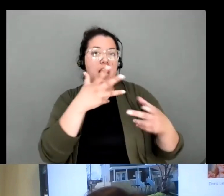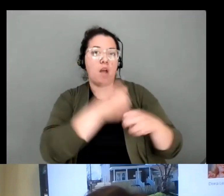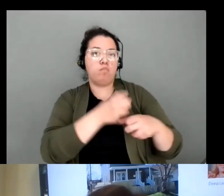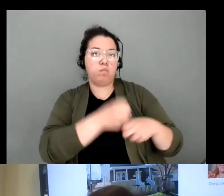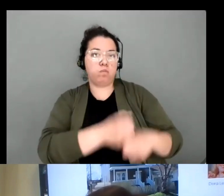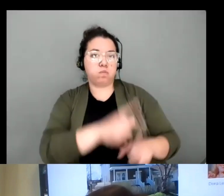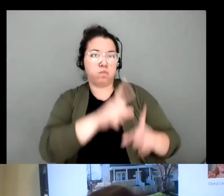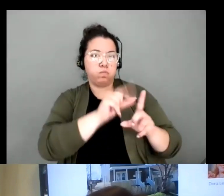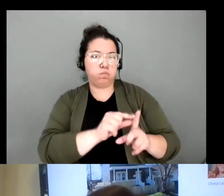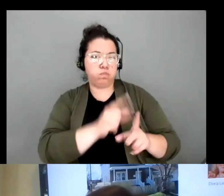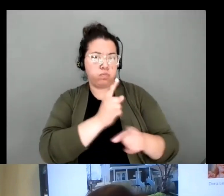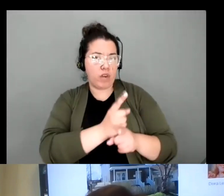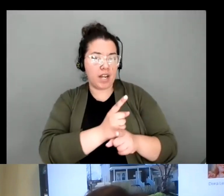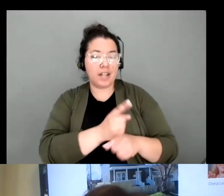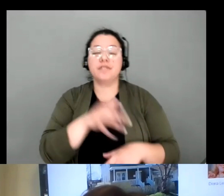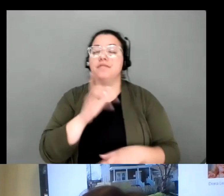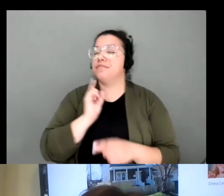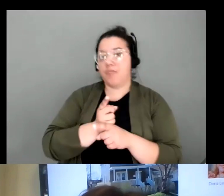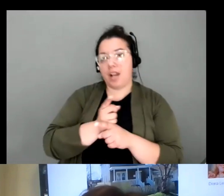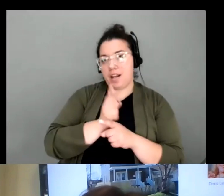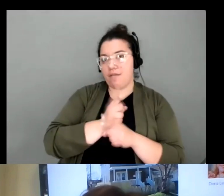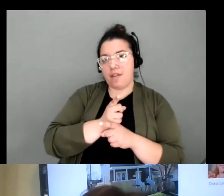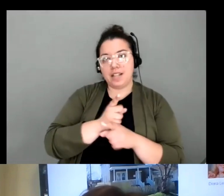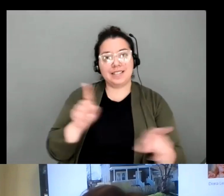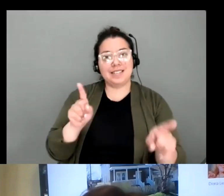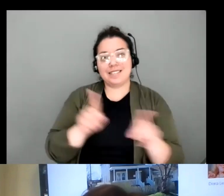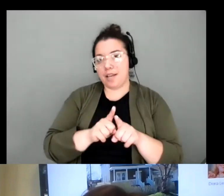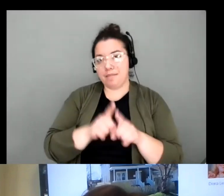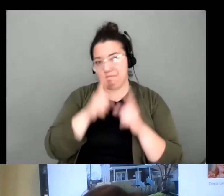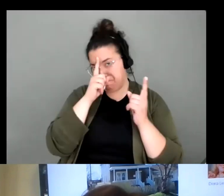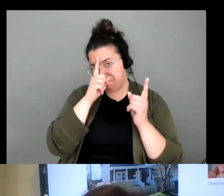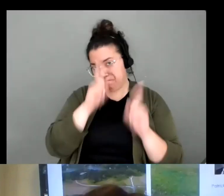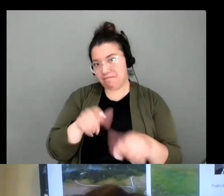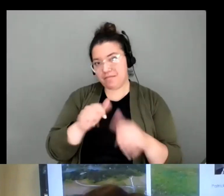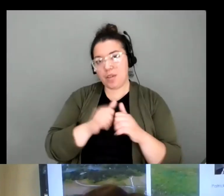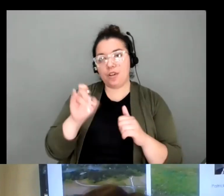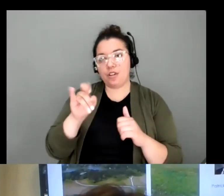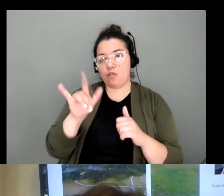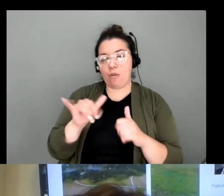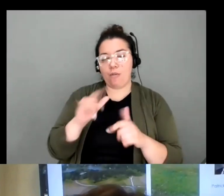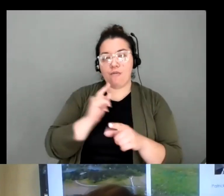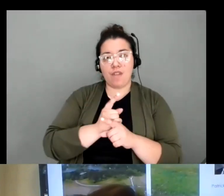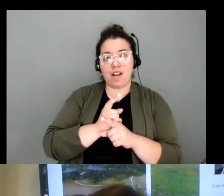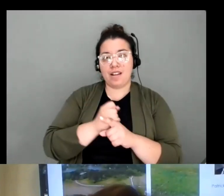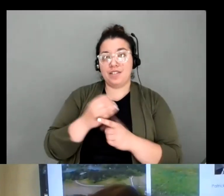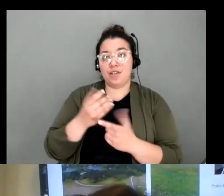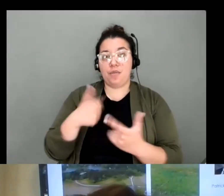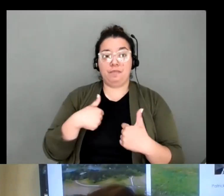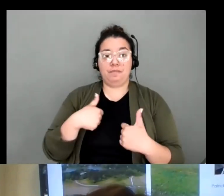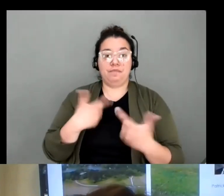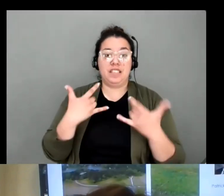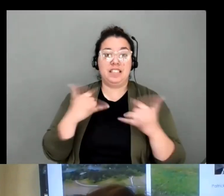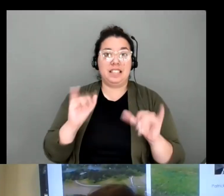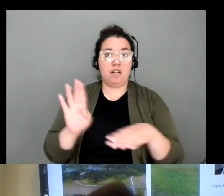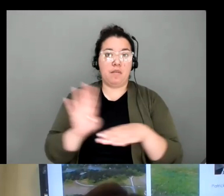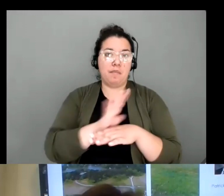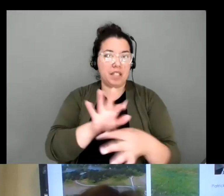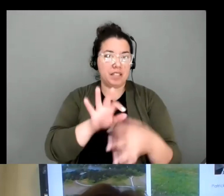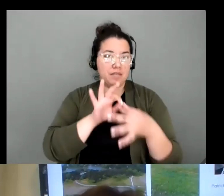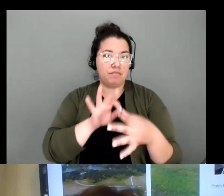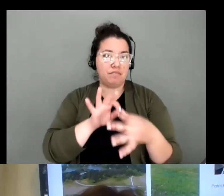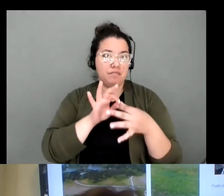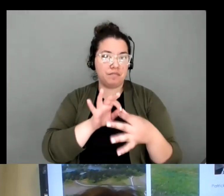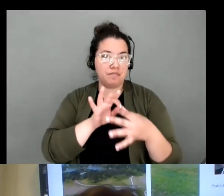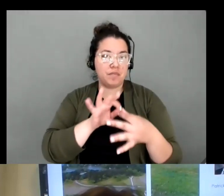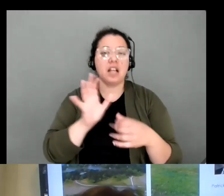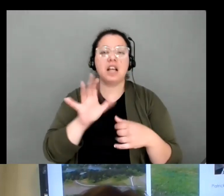everything. Correct. Same. I absolutely agree with Colby, where you're still having a business relationship. You